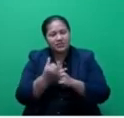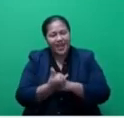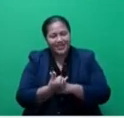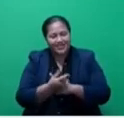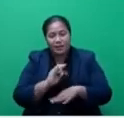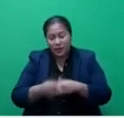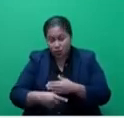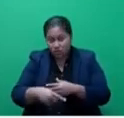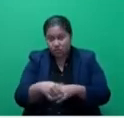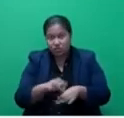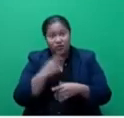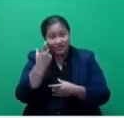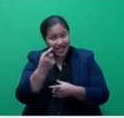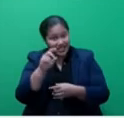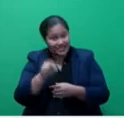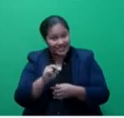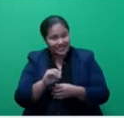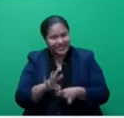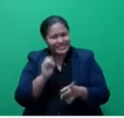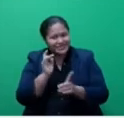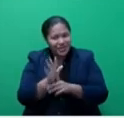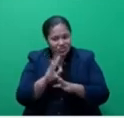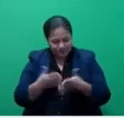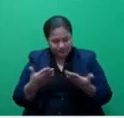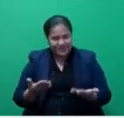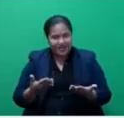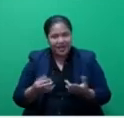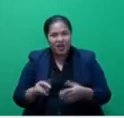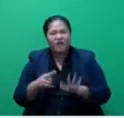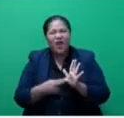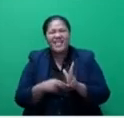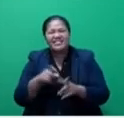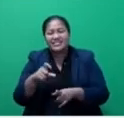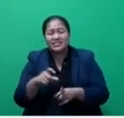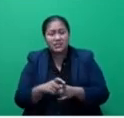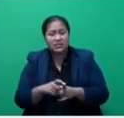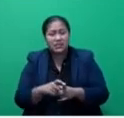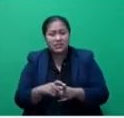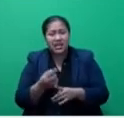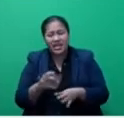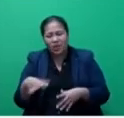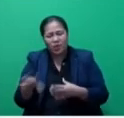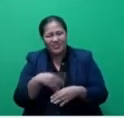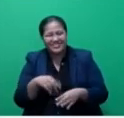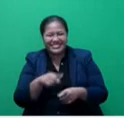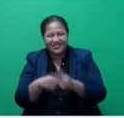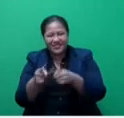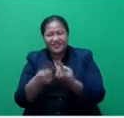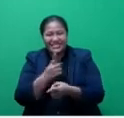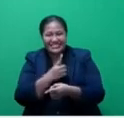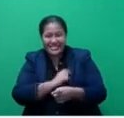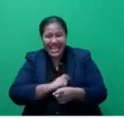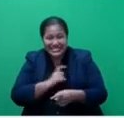Continuity of care is needed, especially with current poor palliative care for non-communicable disease complications, cancer patients, and those with disabilities in